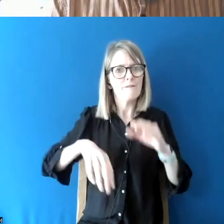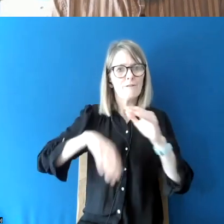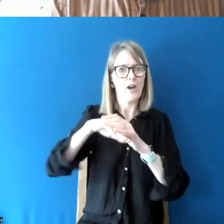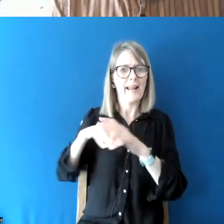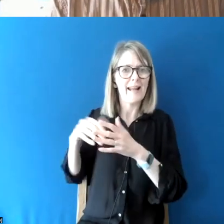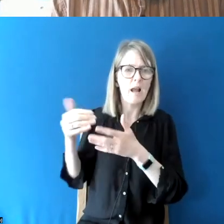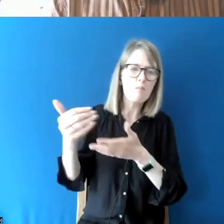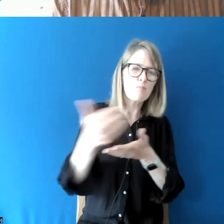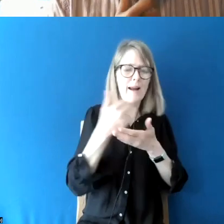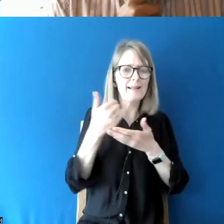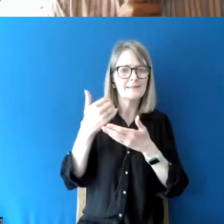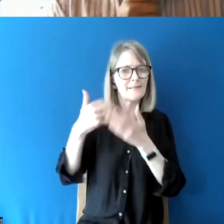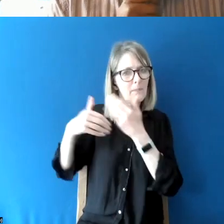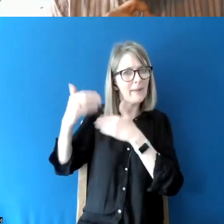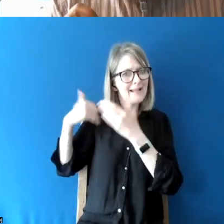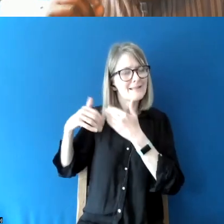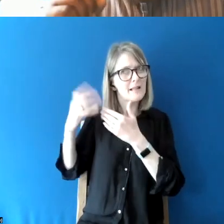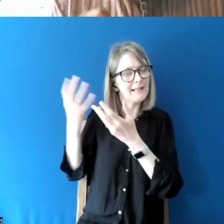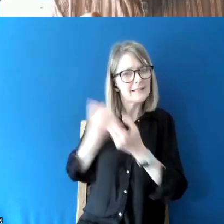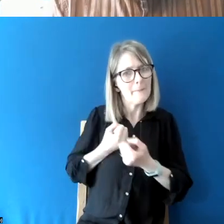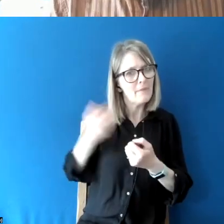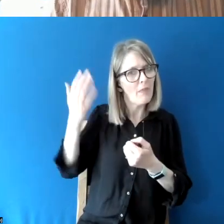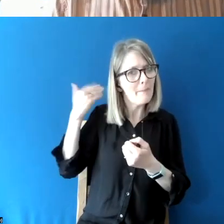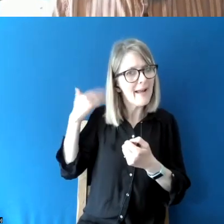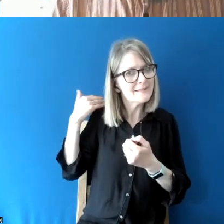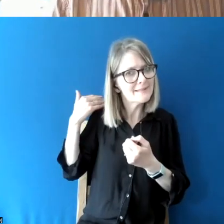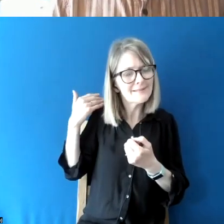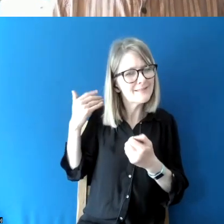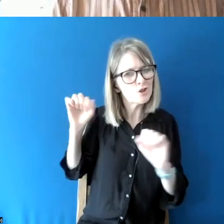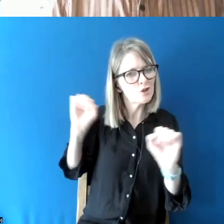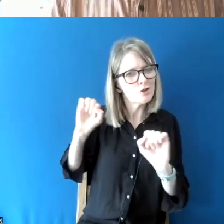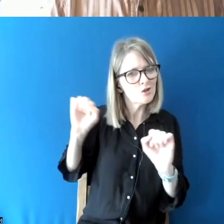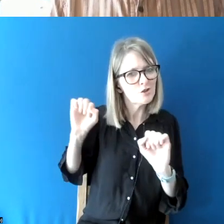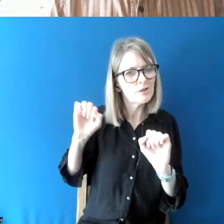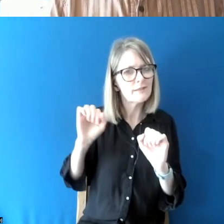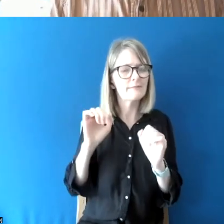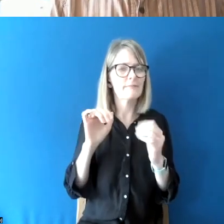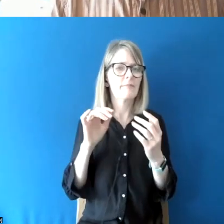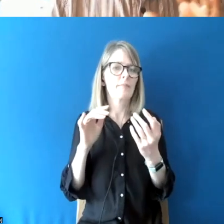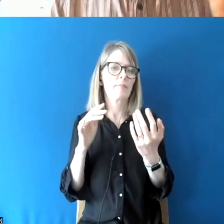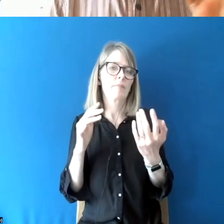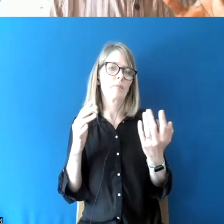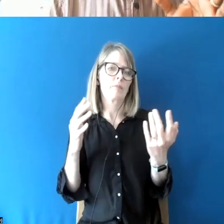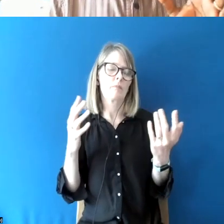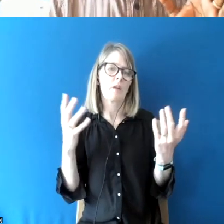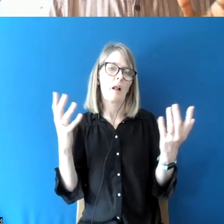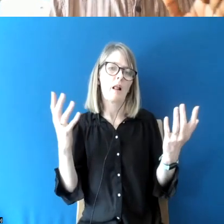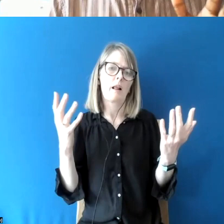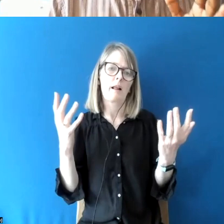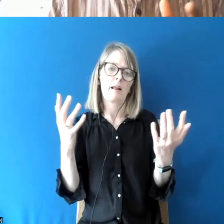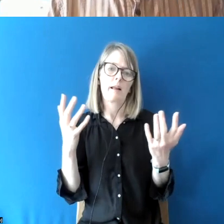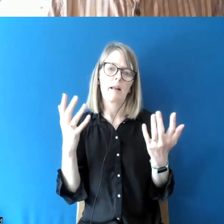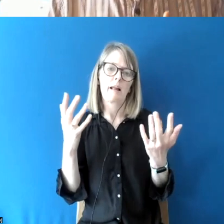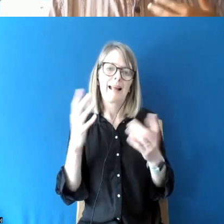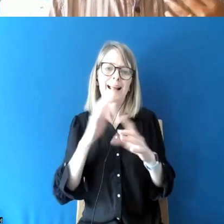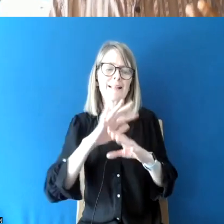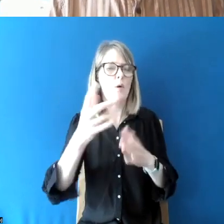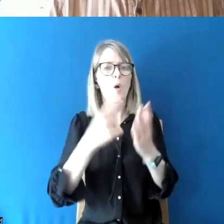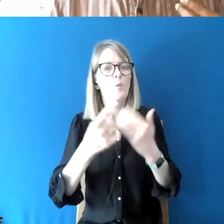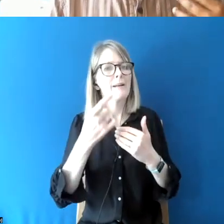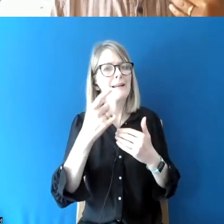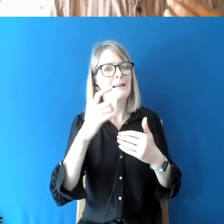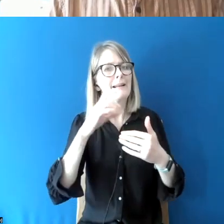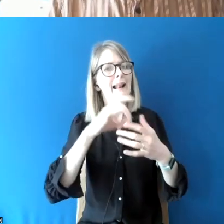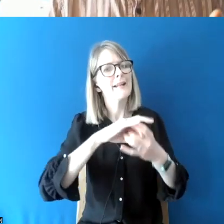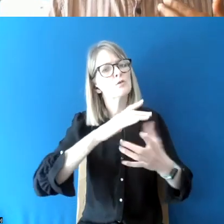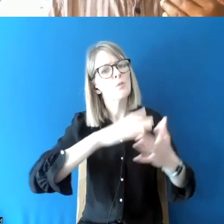question, that's why I pointed out at the end, where it's not simply about ethics. Ethics are very